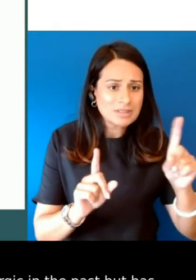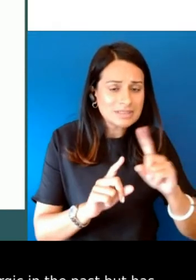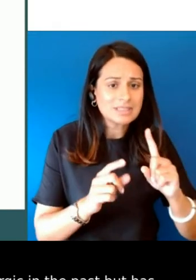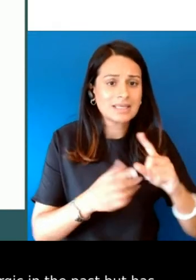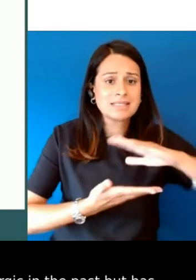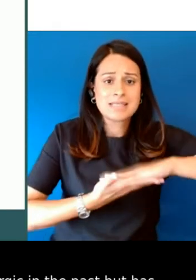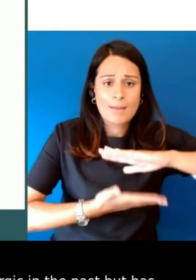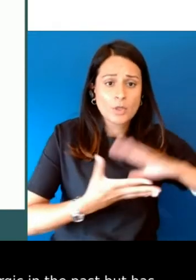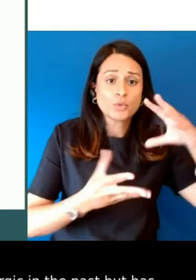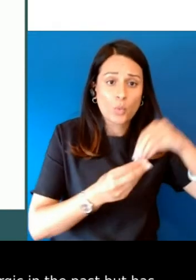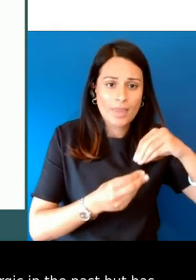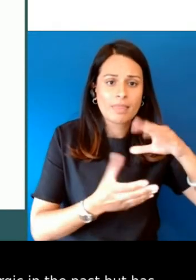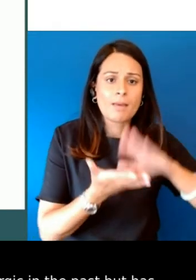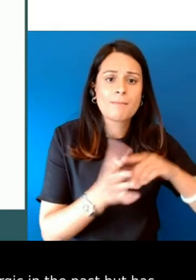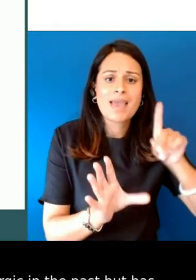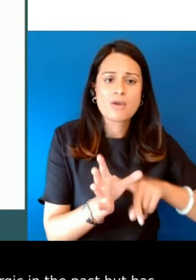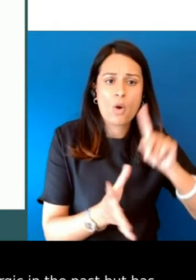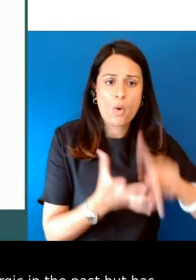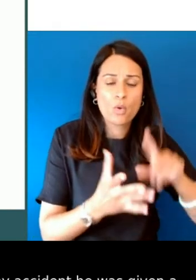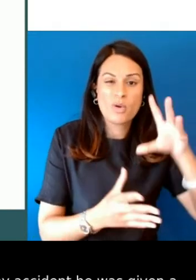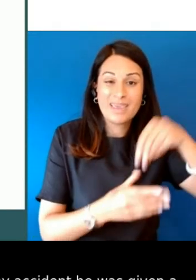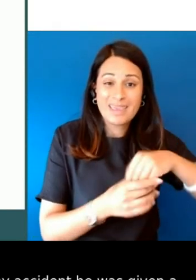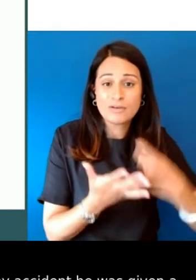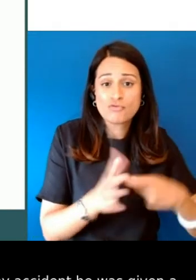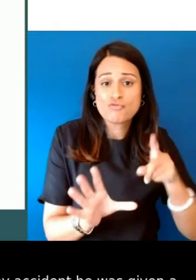mayonnaise which obviously contains raw